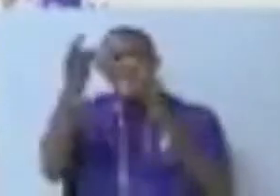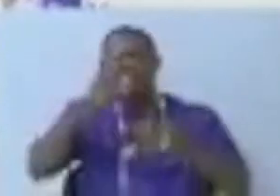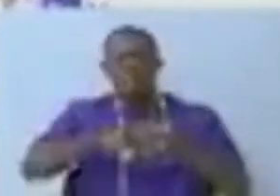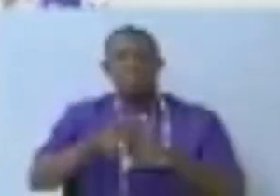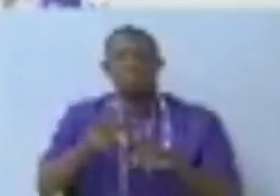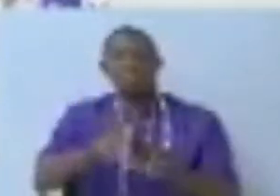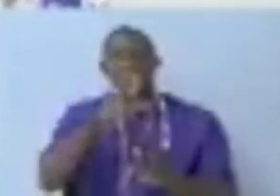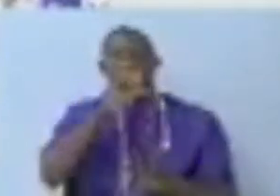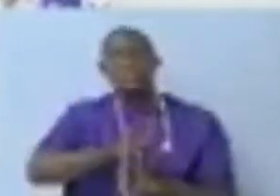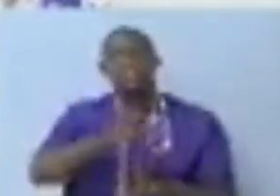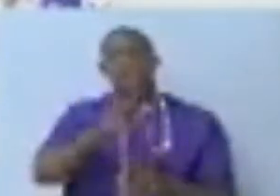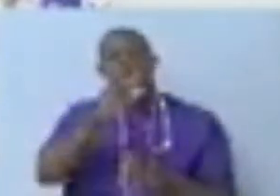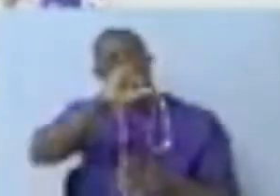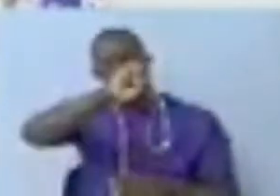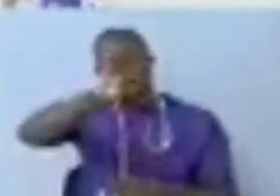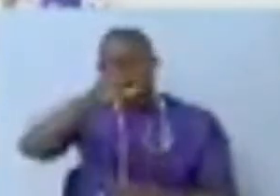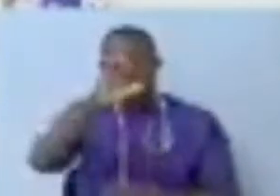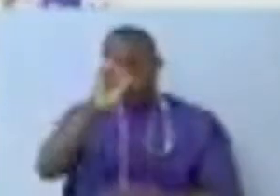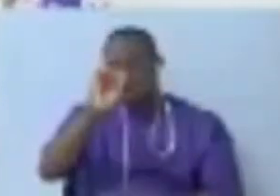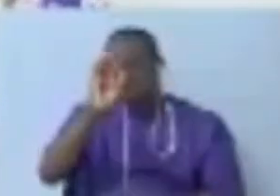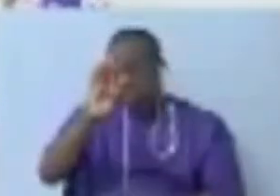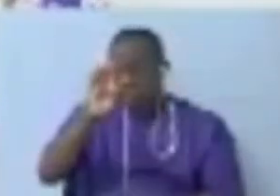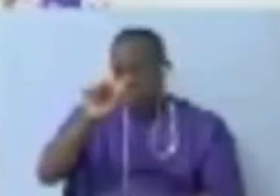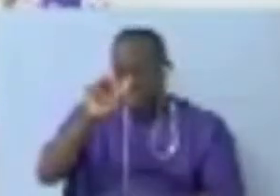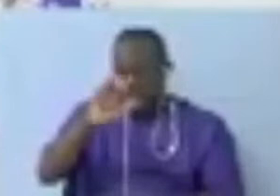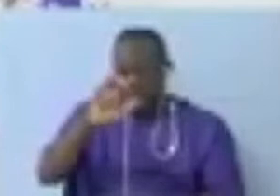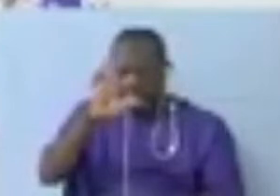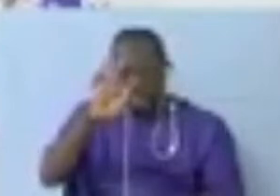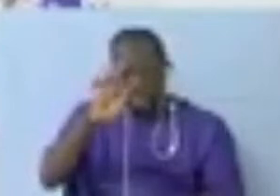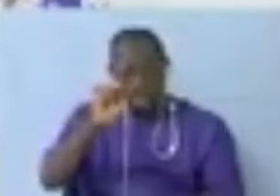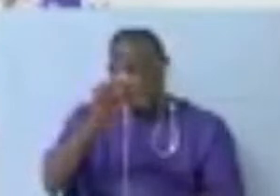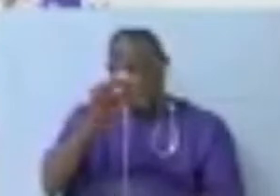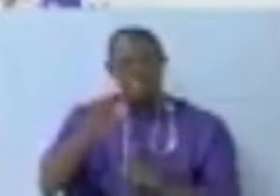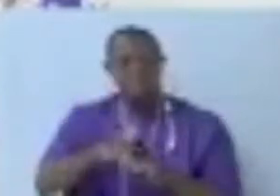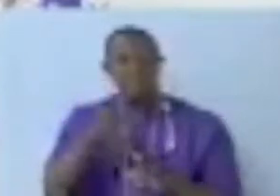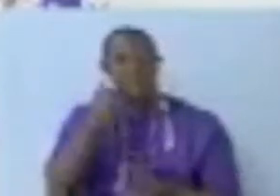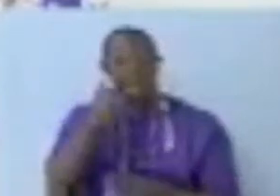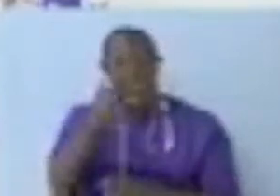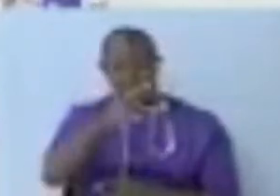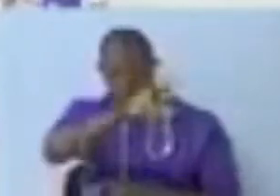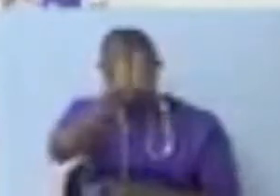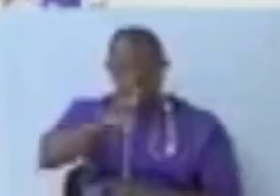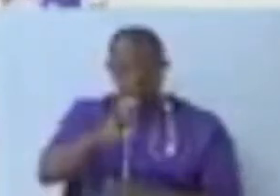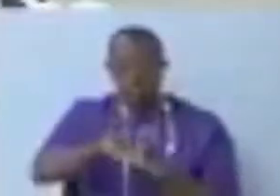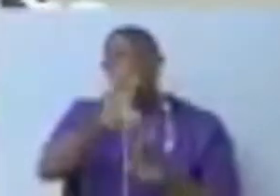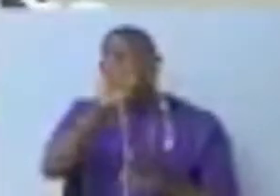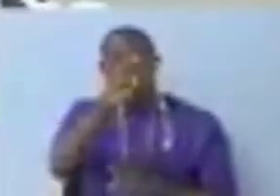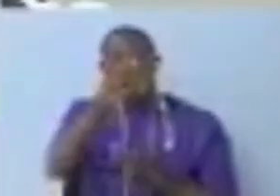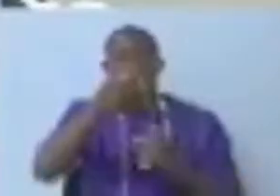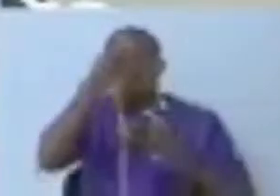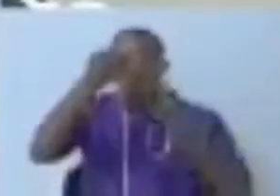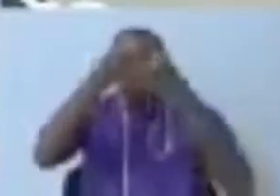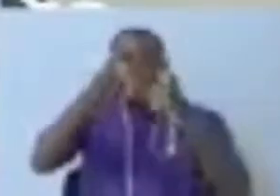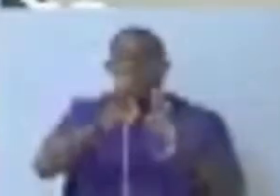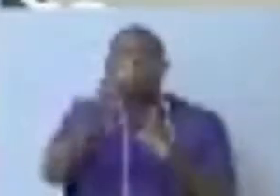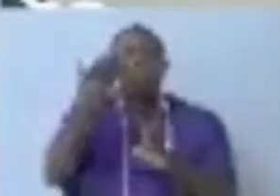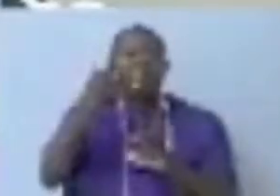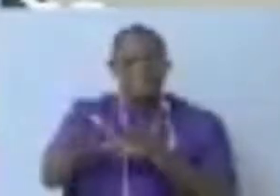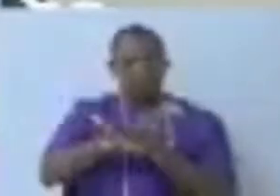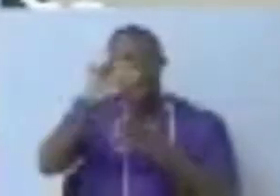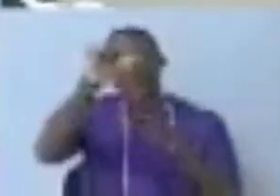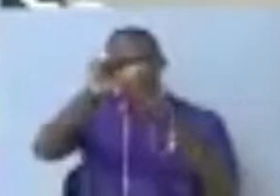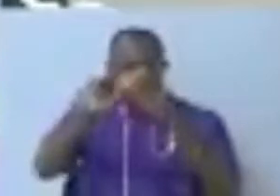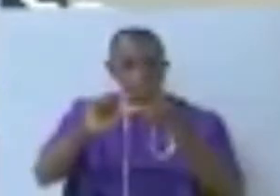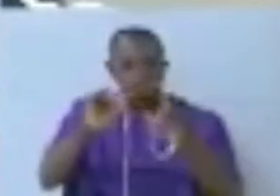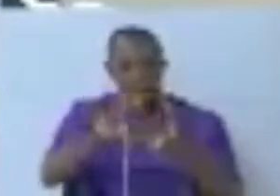Jobarteh, did you protest when this article was published? I'm asking a question. Did you protest when this article was issued?